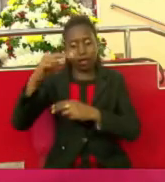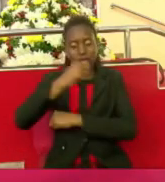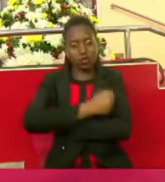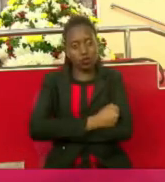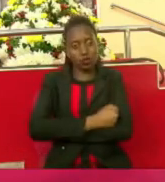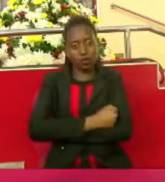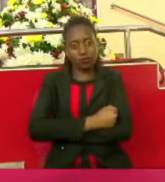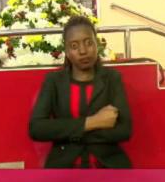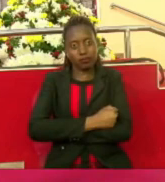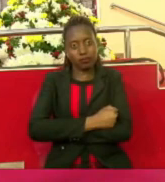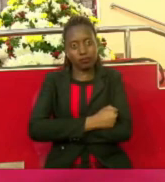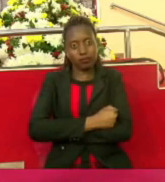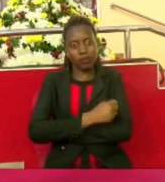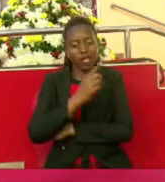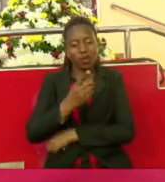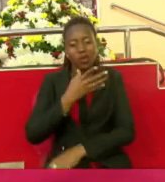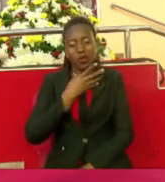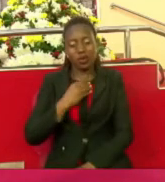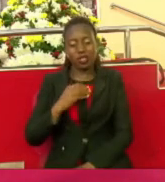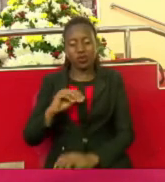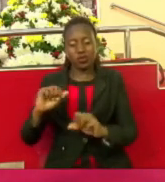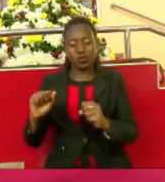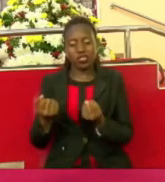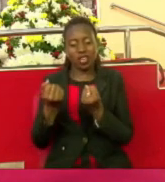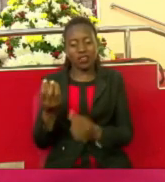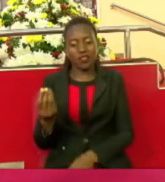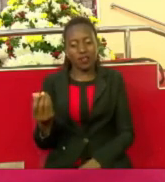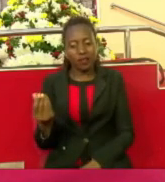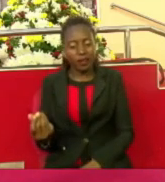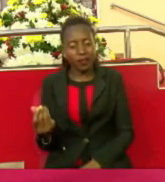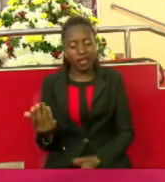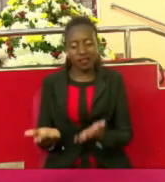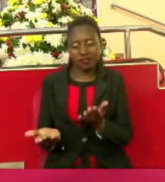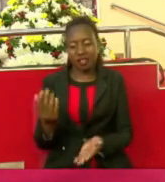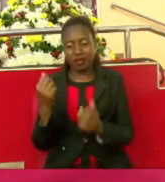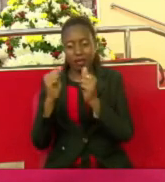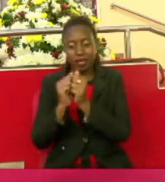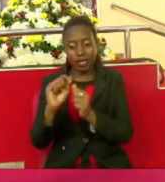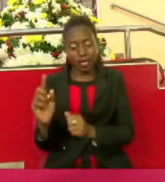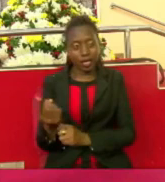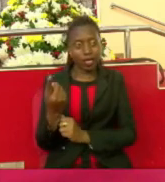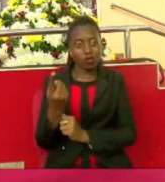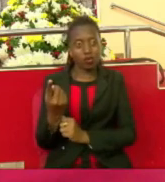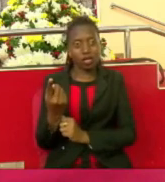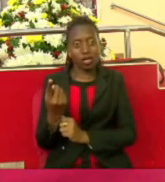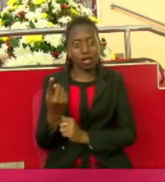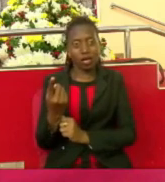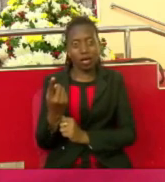And you want to save that money, maybe 10,000 for motivation and for maybe giving the children, like the